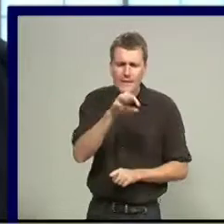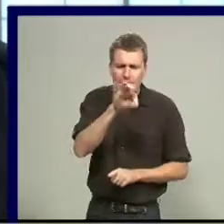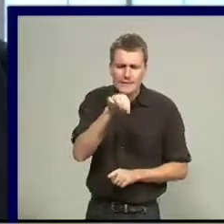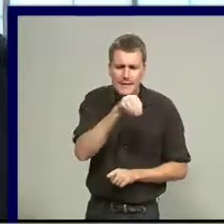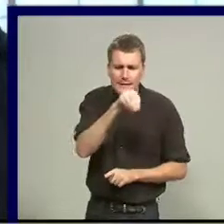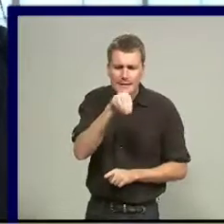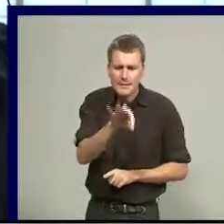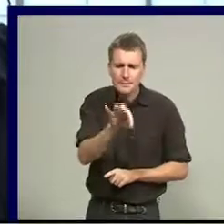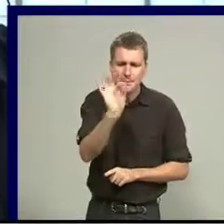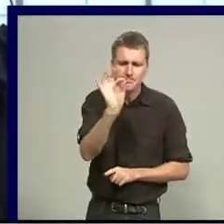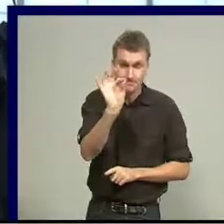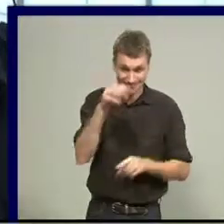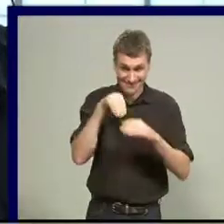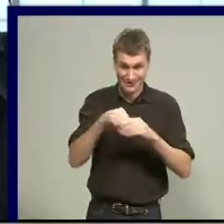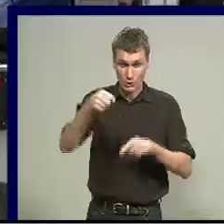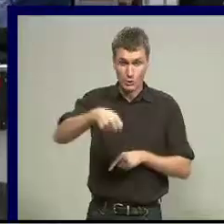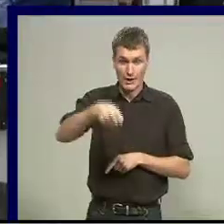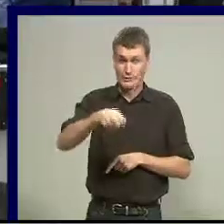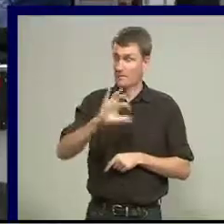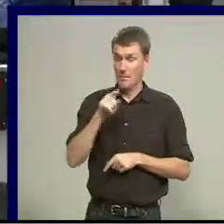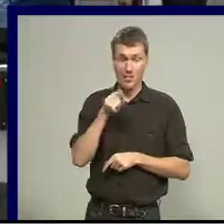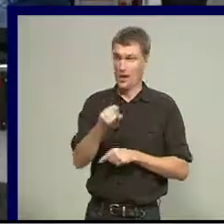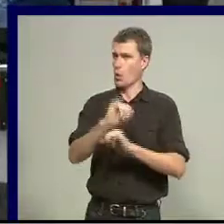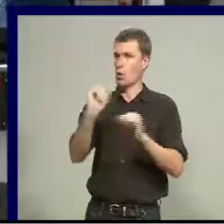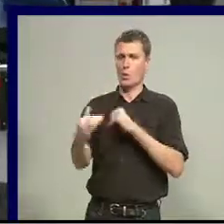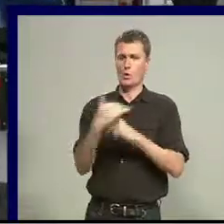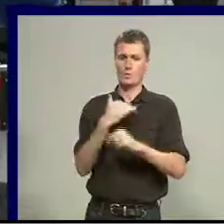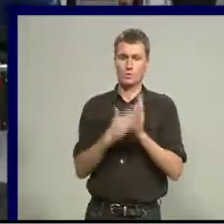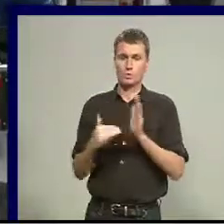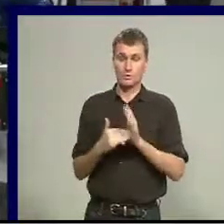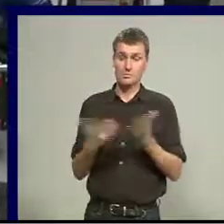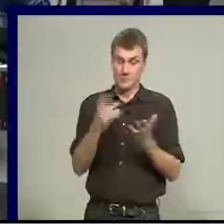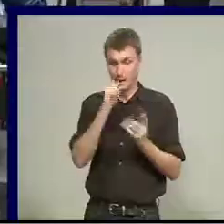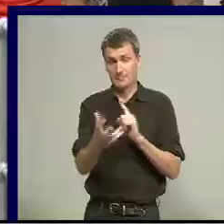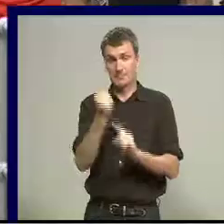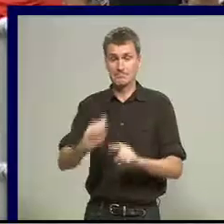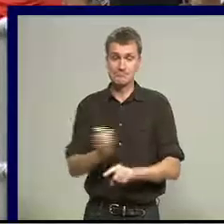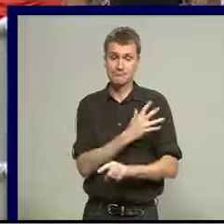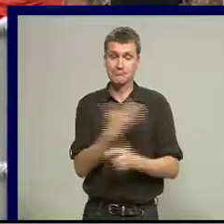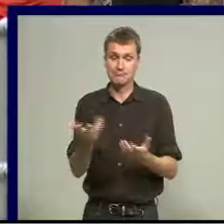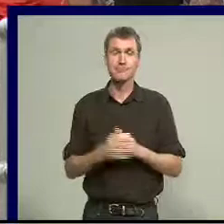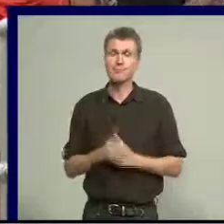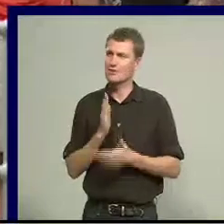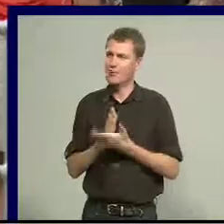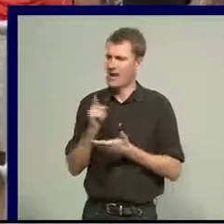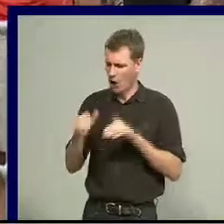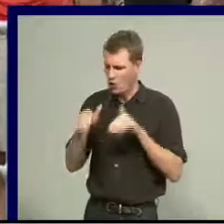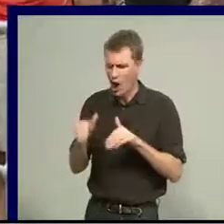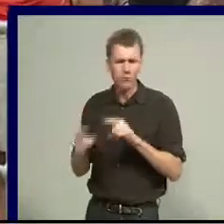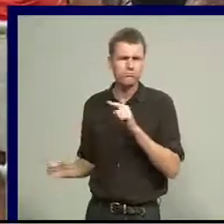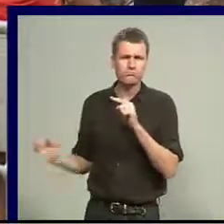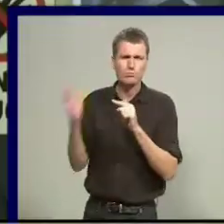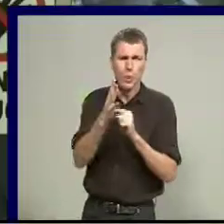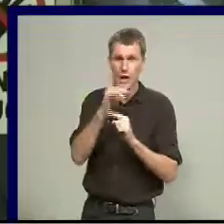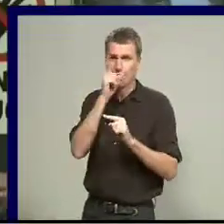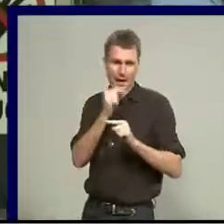the blackgrass seed that you don't want in the country. With more tourists arriving in Christchurch, these dogs are essential. They can screen people faster